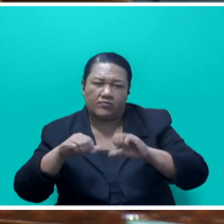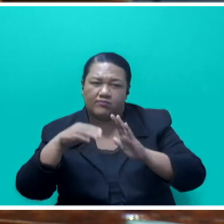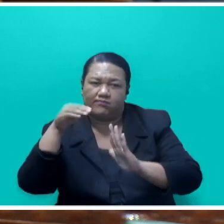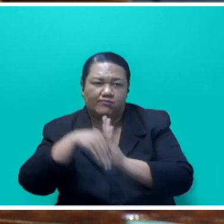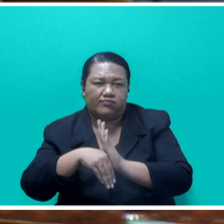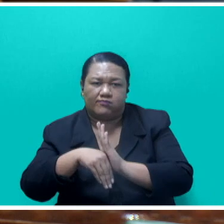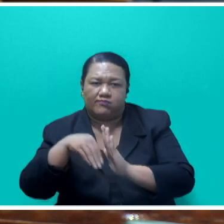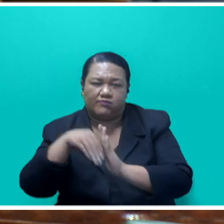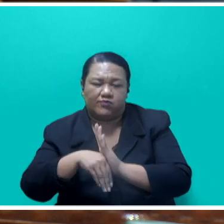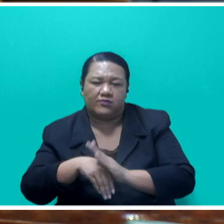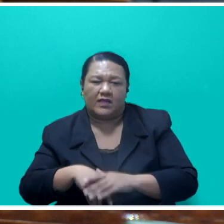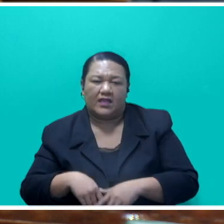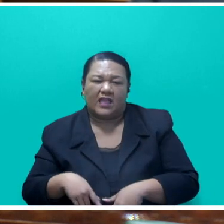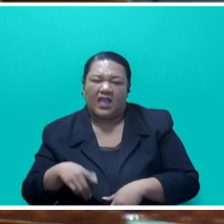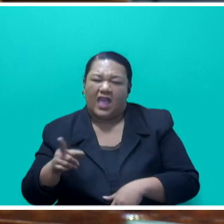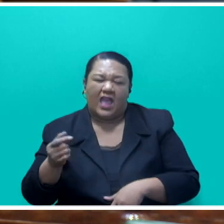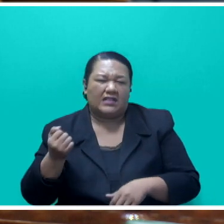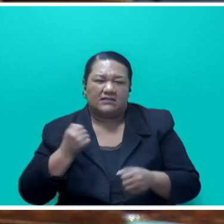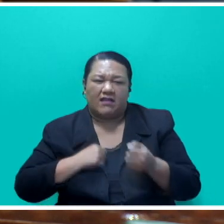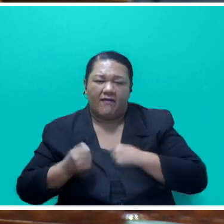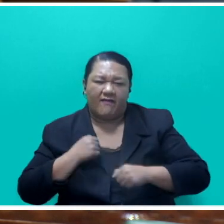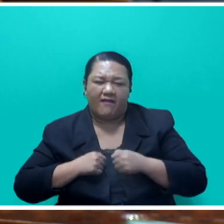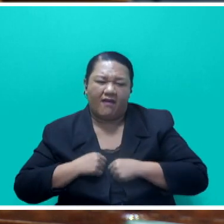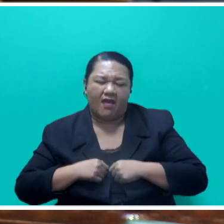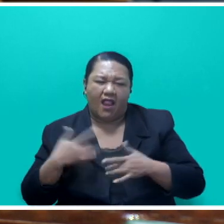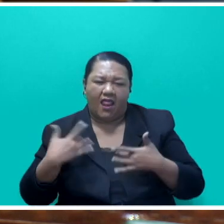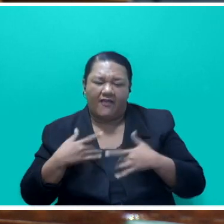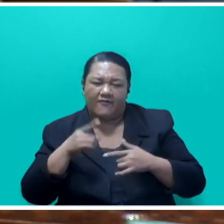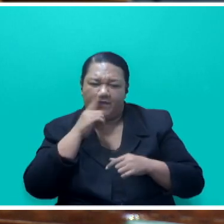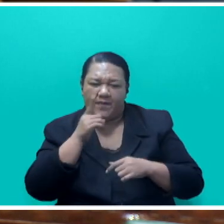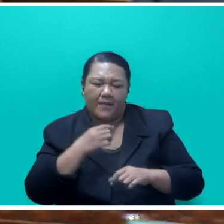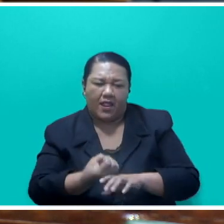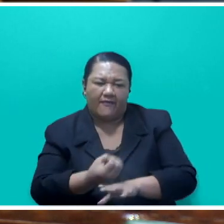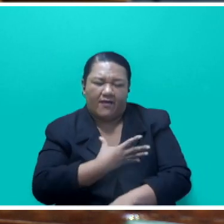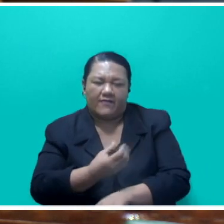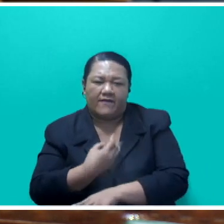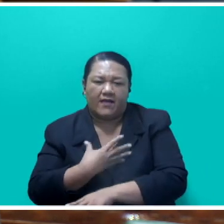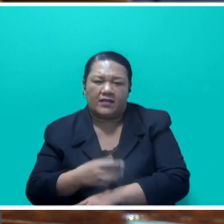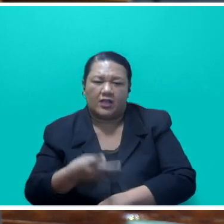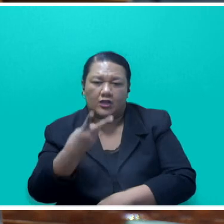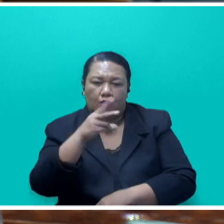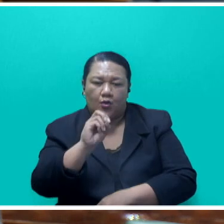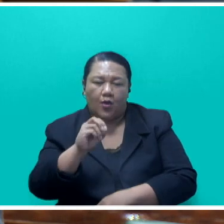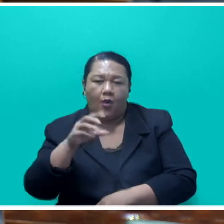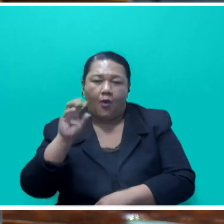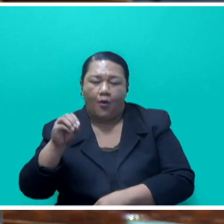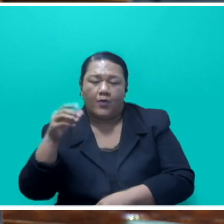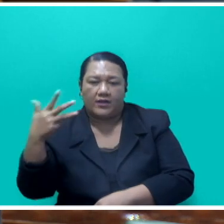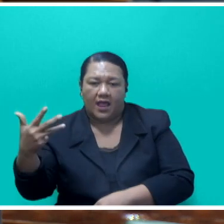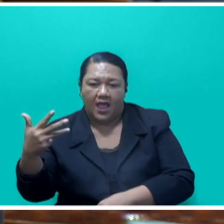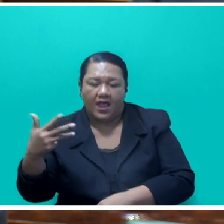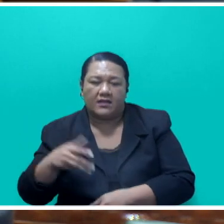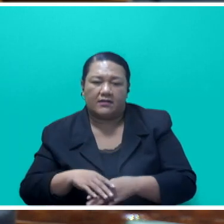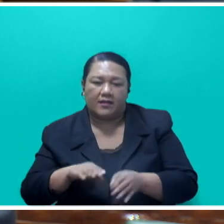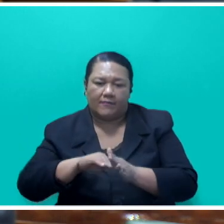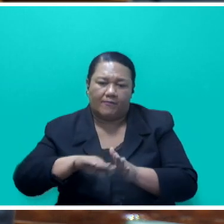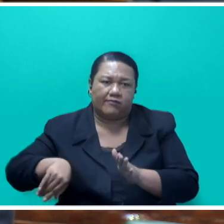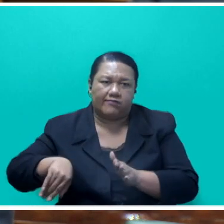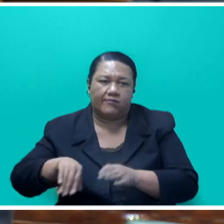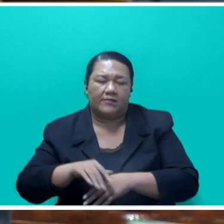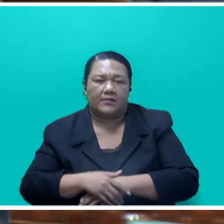my legion of devoted campaigners and the supporters. My victory belongs more to them than to me. I